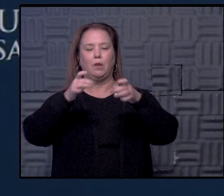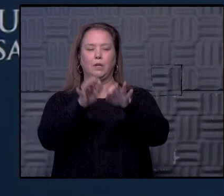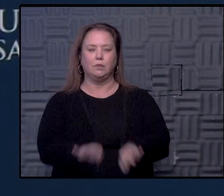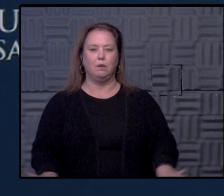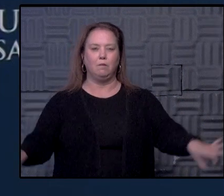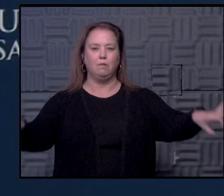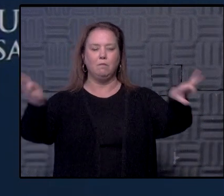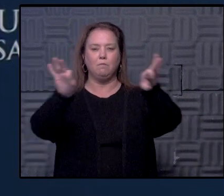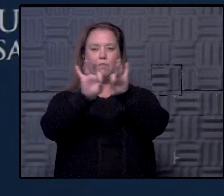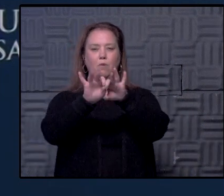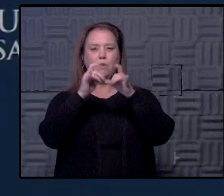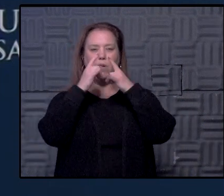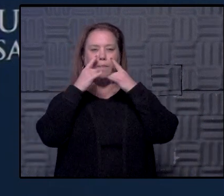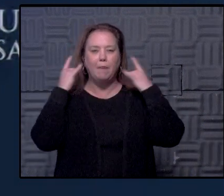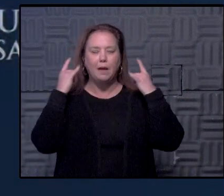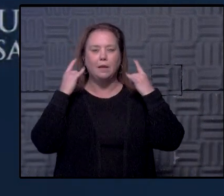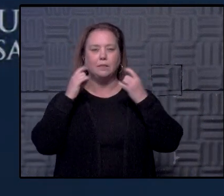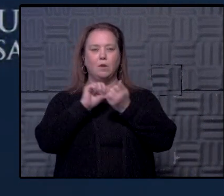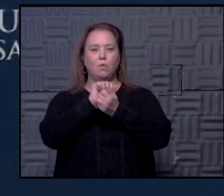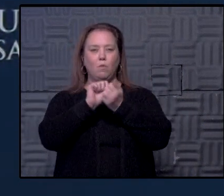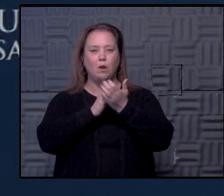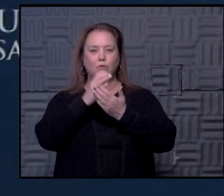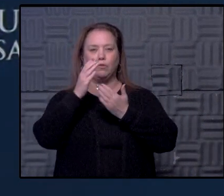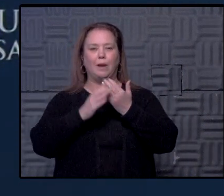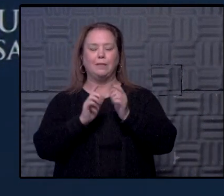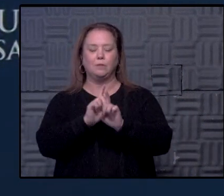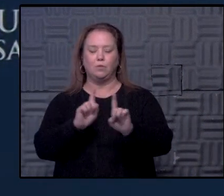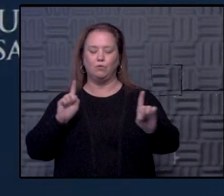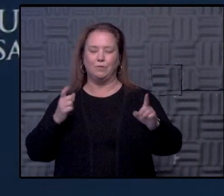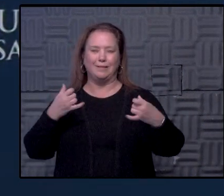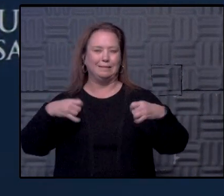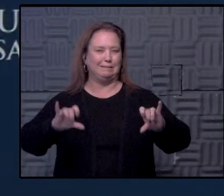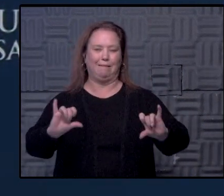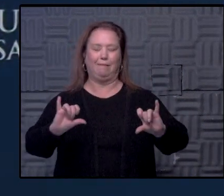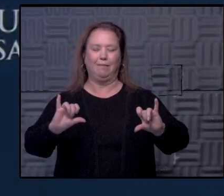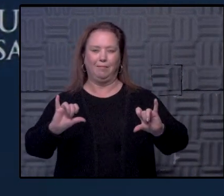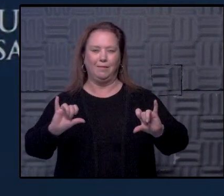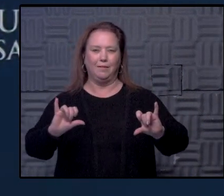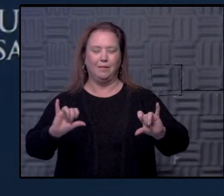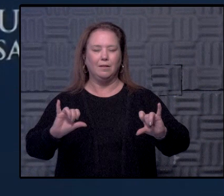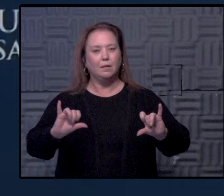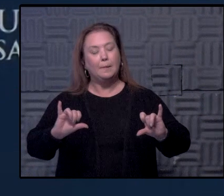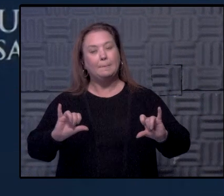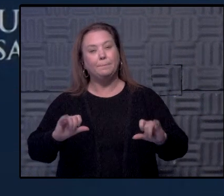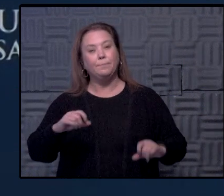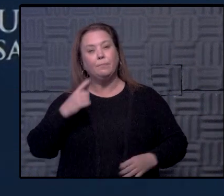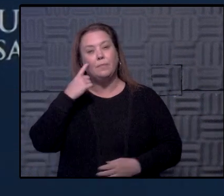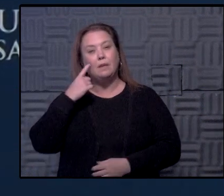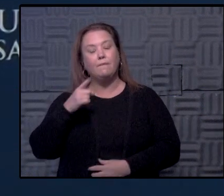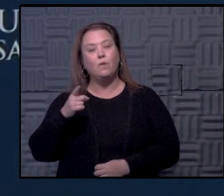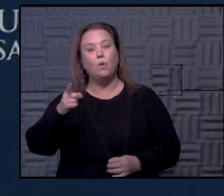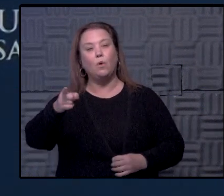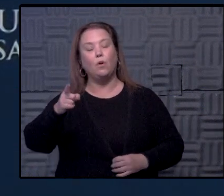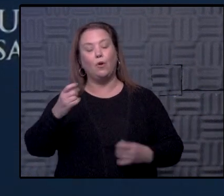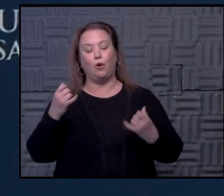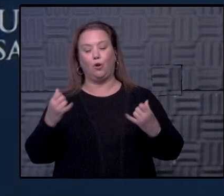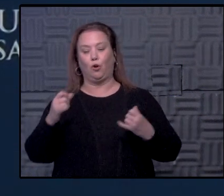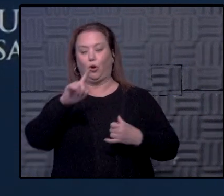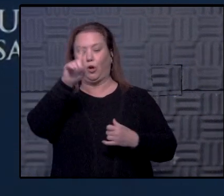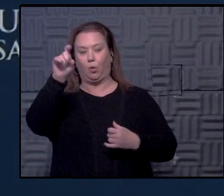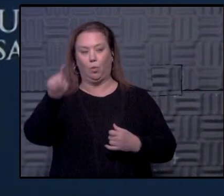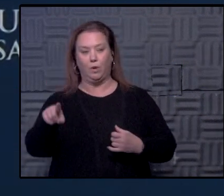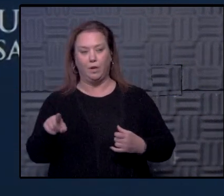for you to wear your mask, do good hand hygiene, and do the social distancing. In regards to the current